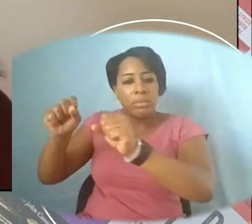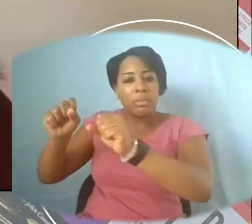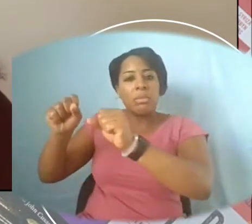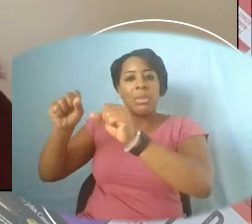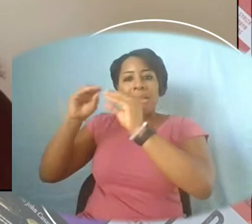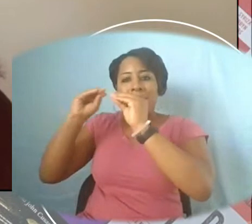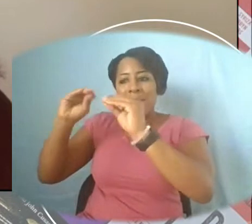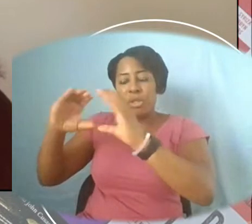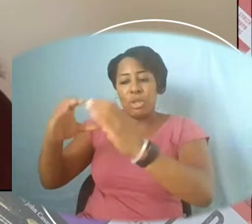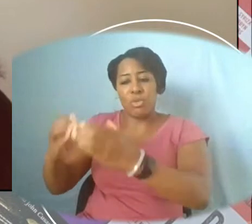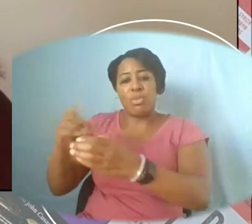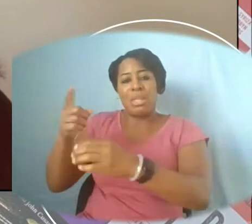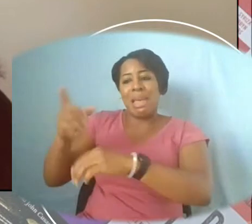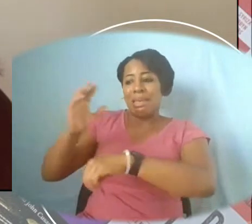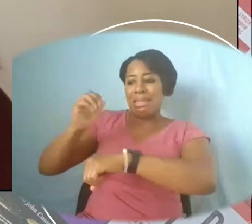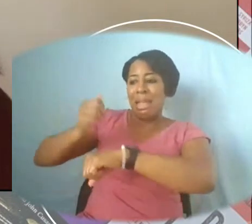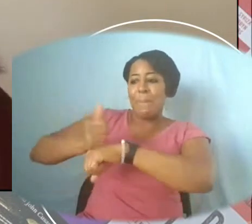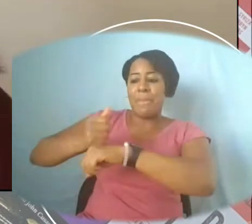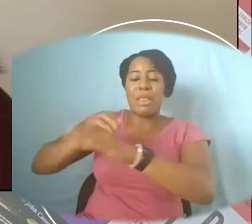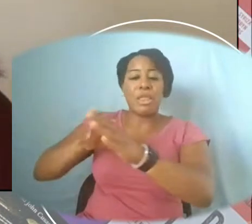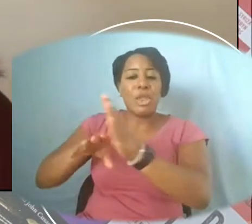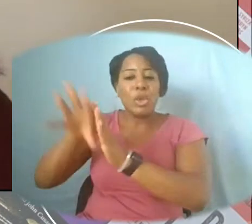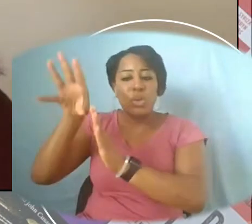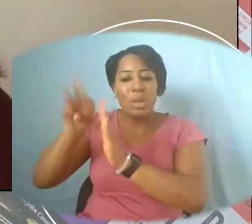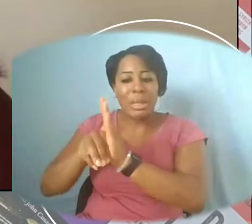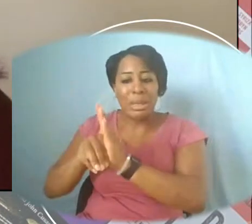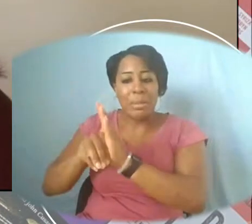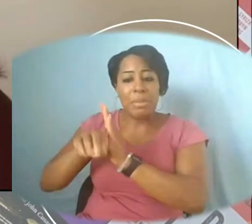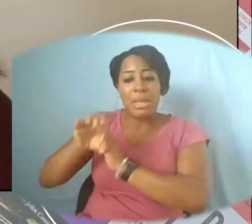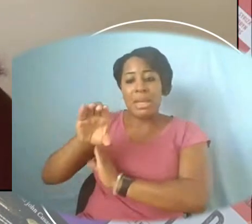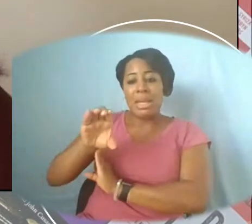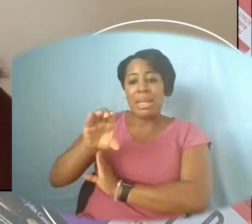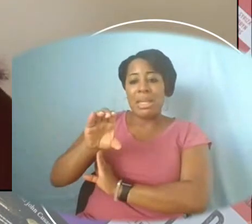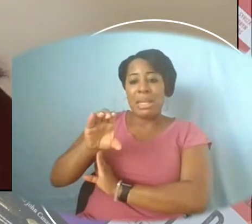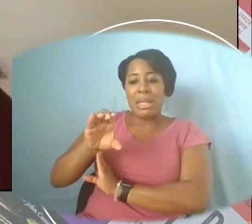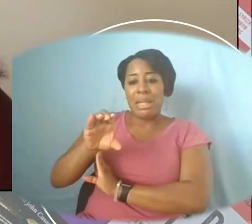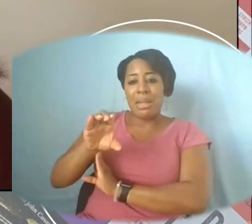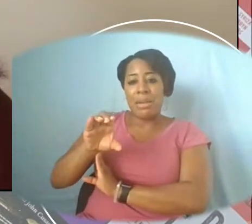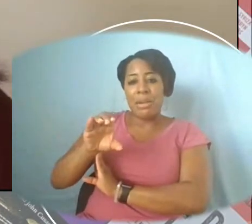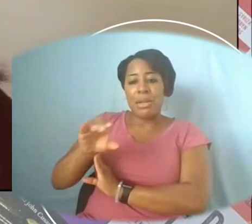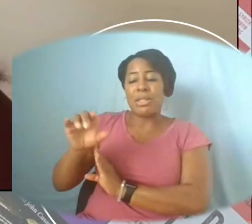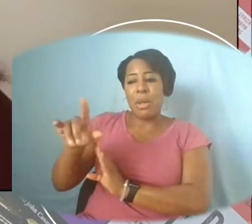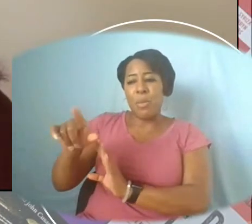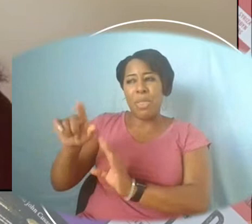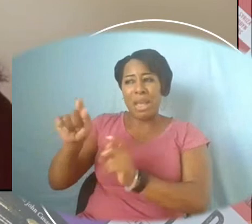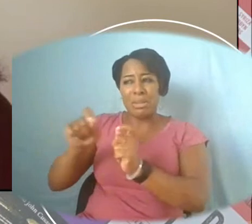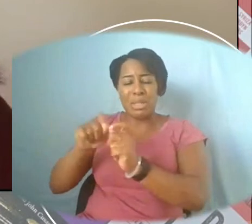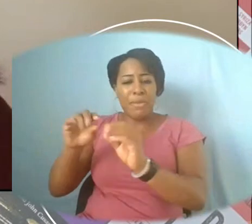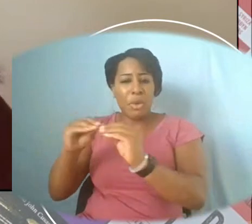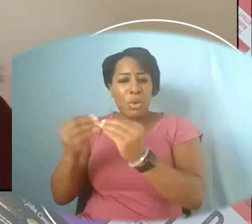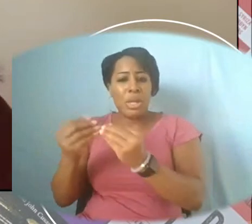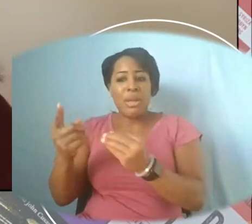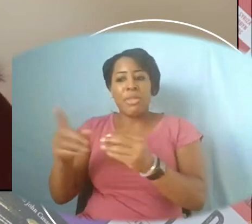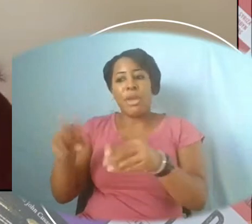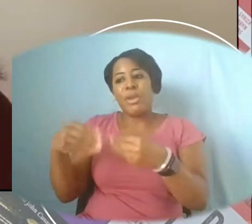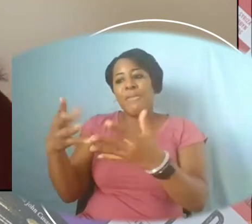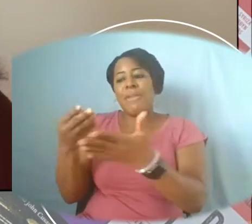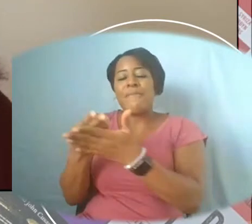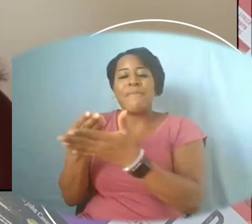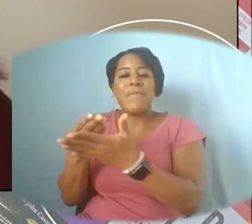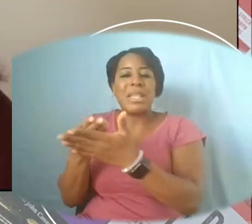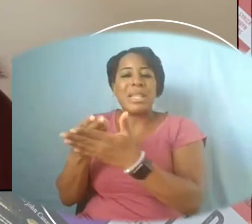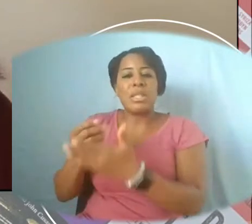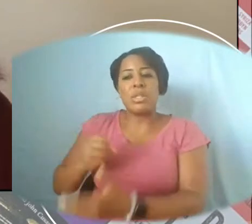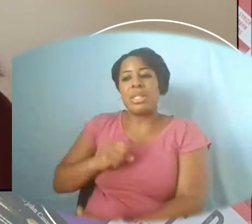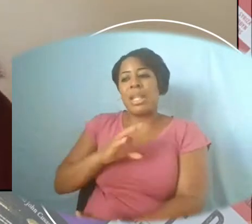curriculum. CDCR is just giving funding to a staff to get overtime to sit in the group,